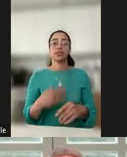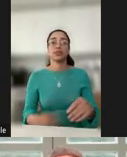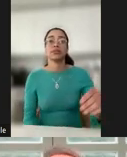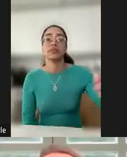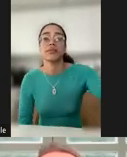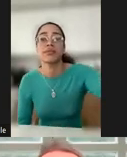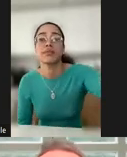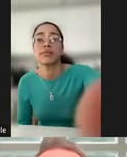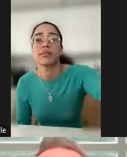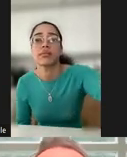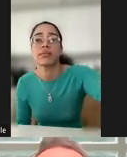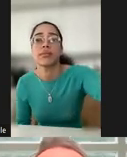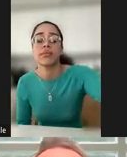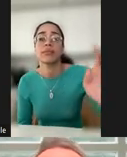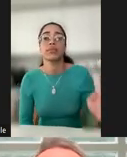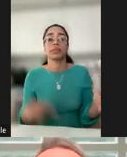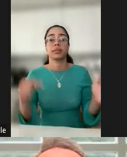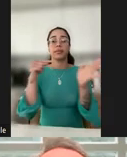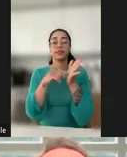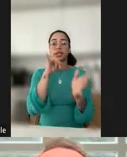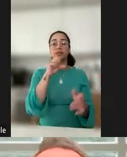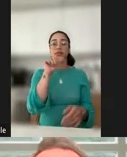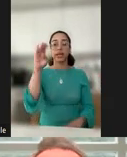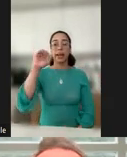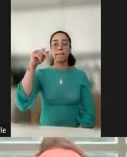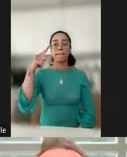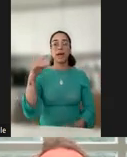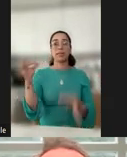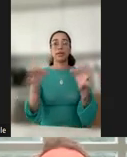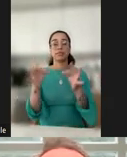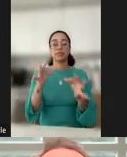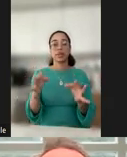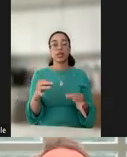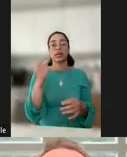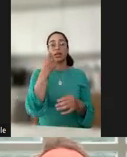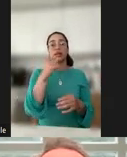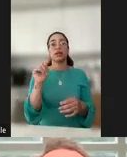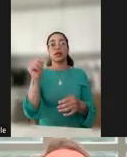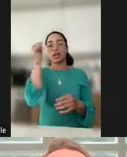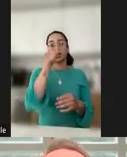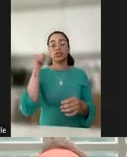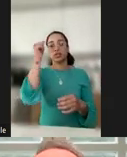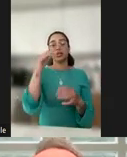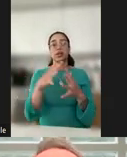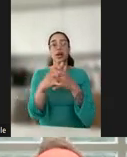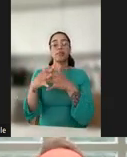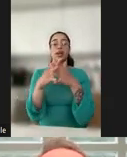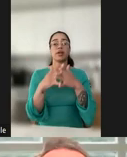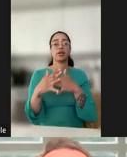So this is a map depicting the distribution of Asian Americans. So you can see